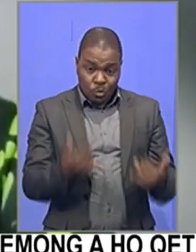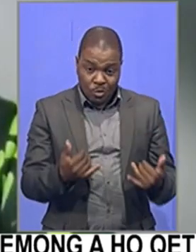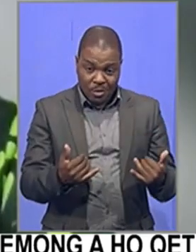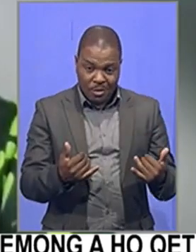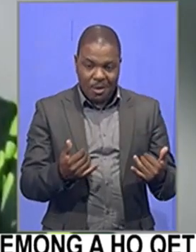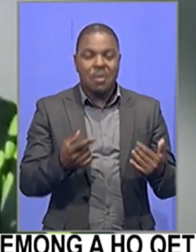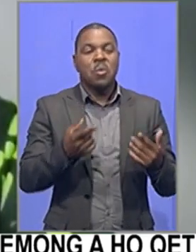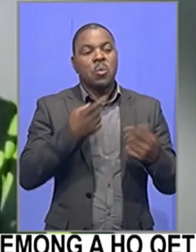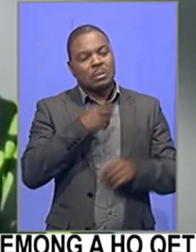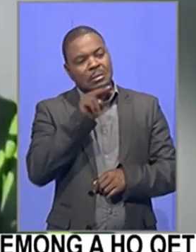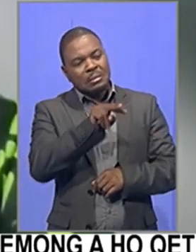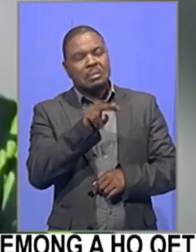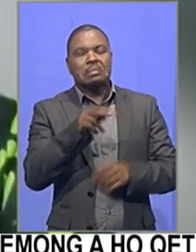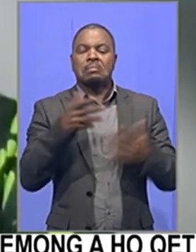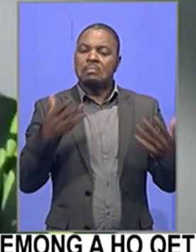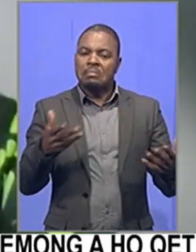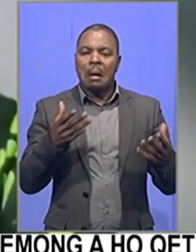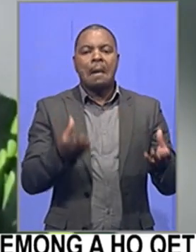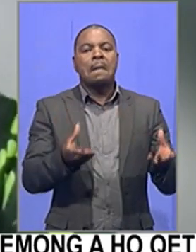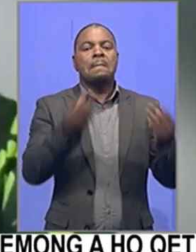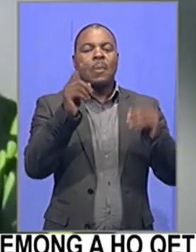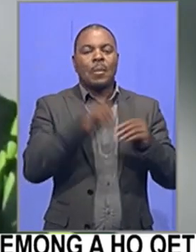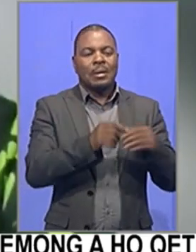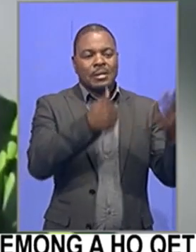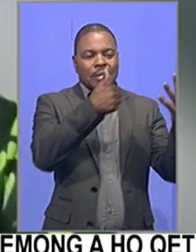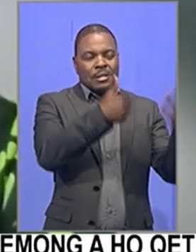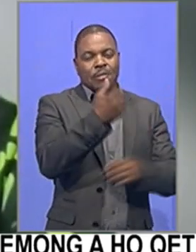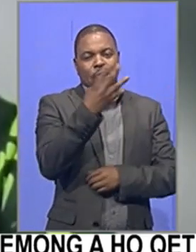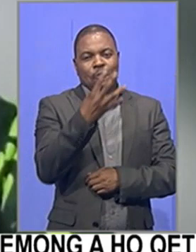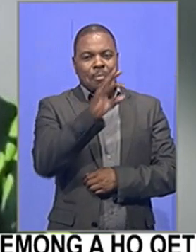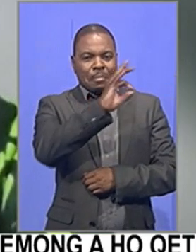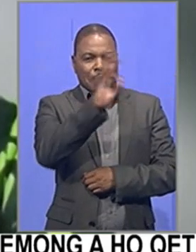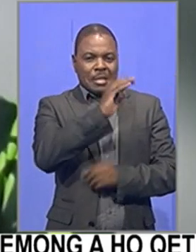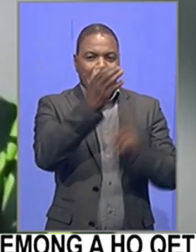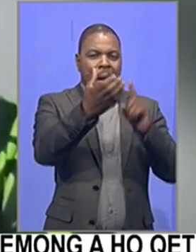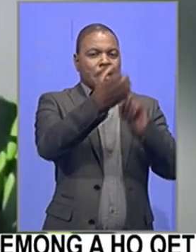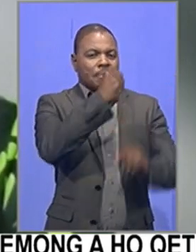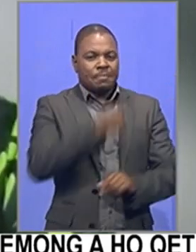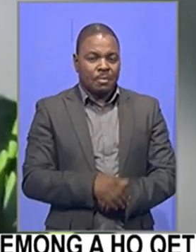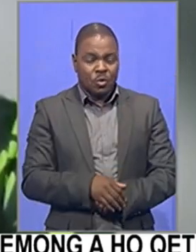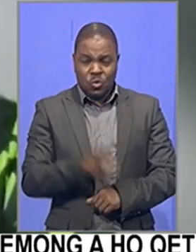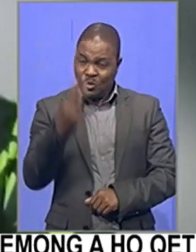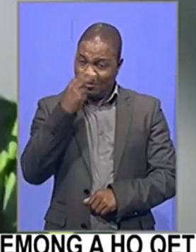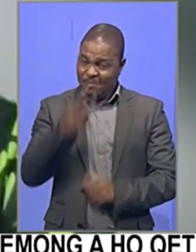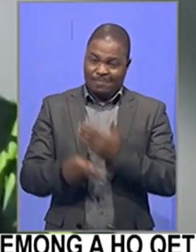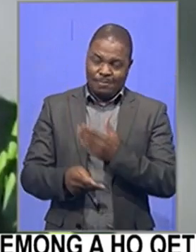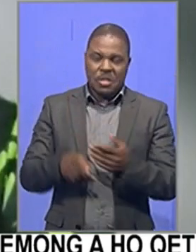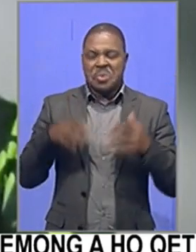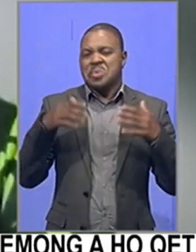river wanna buzzer naku 64 percent solid but